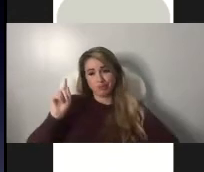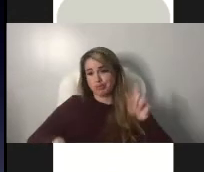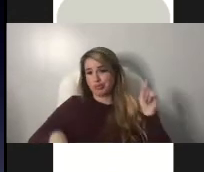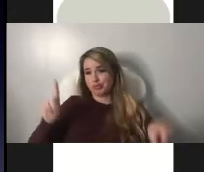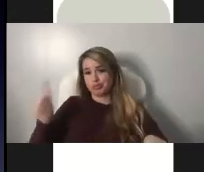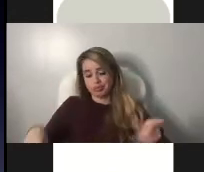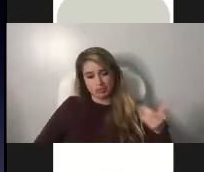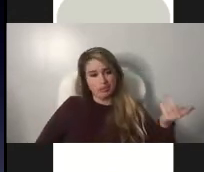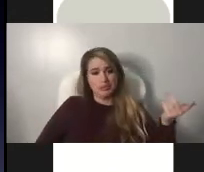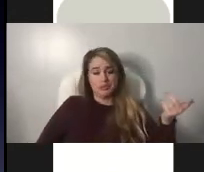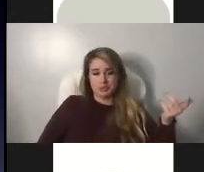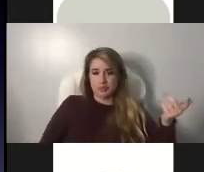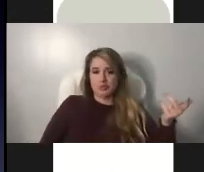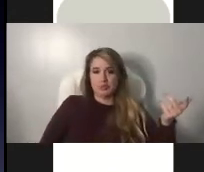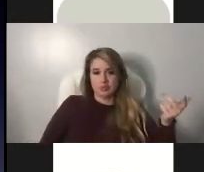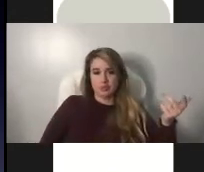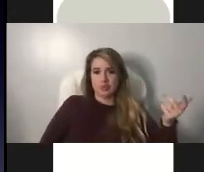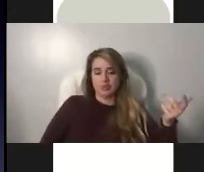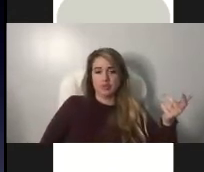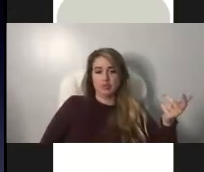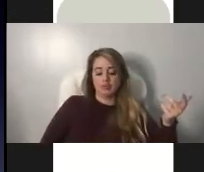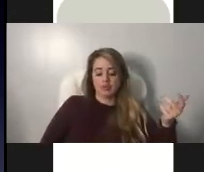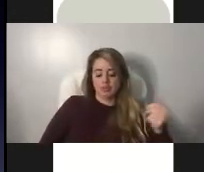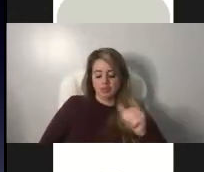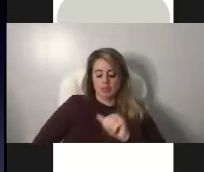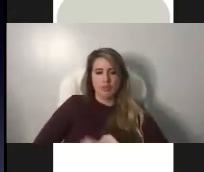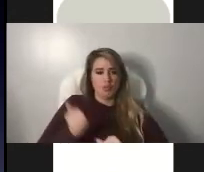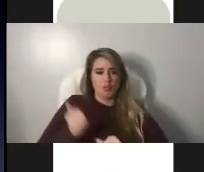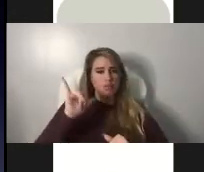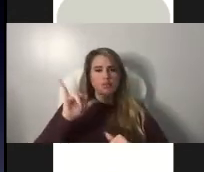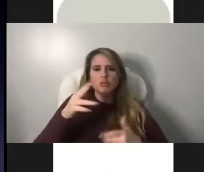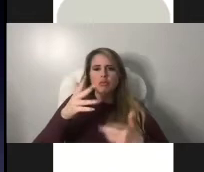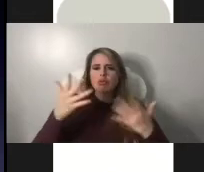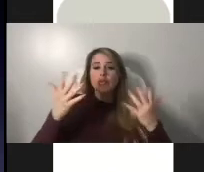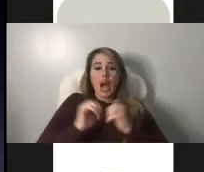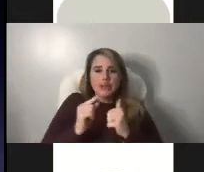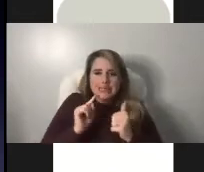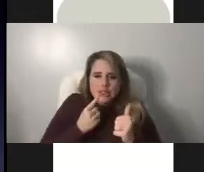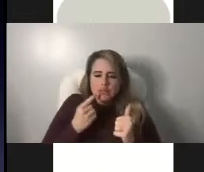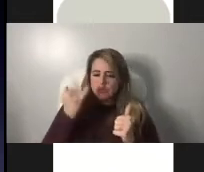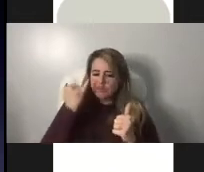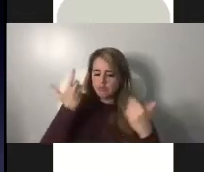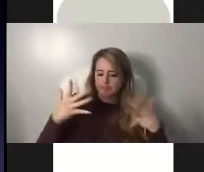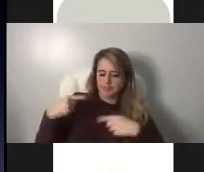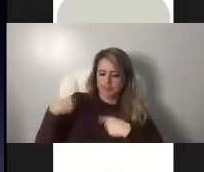reasons, namely the stage of disease in which the patients present. So if they're mild or moderate